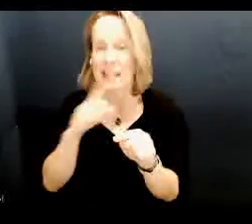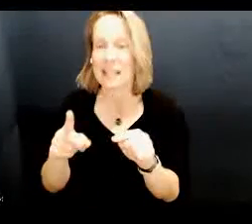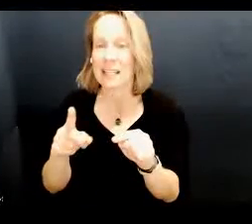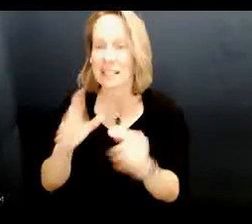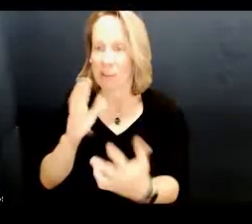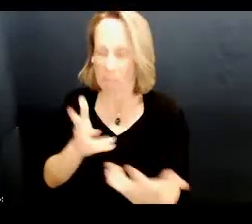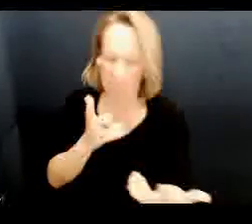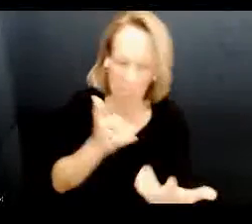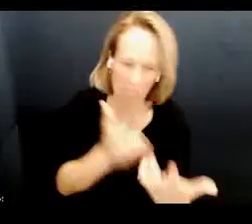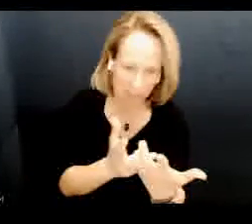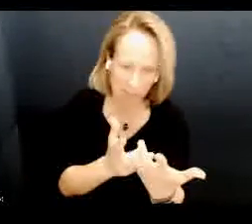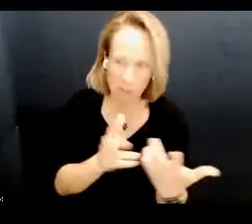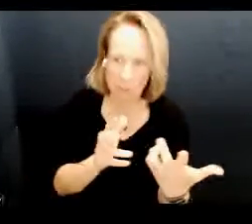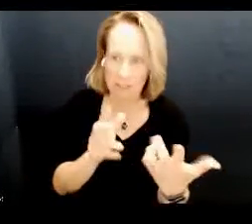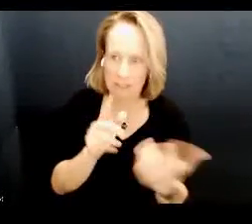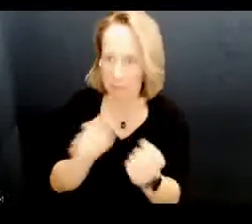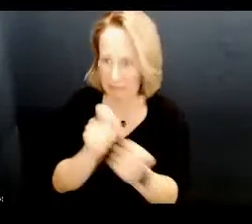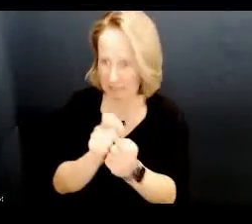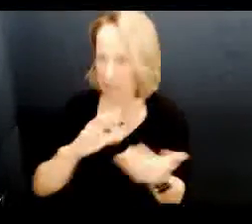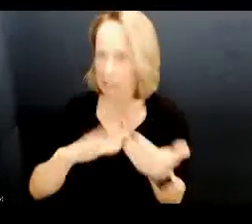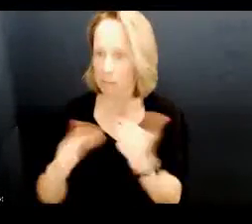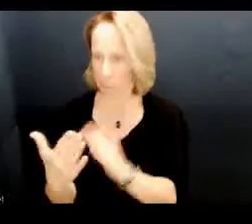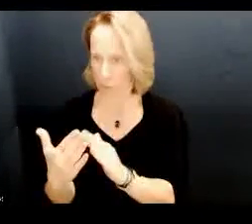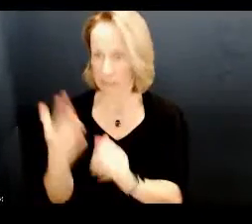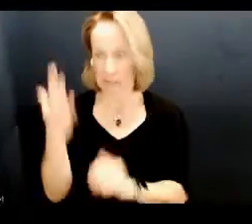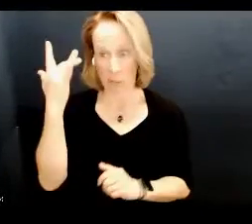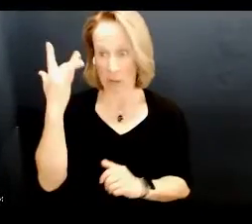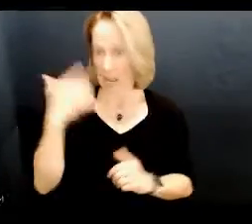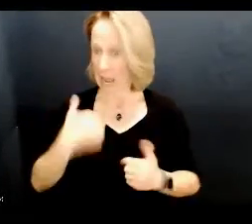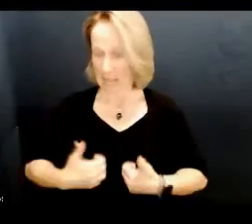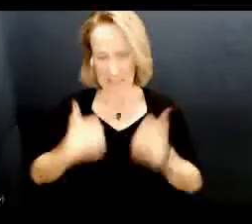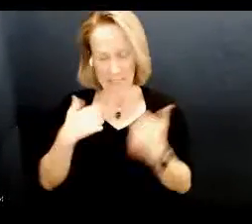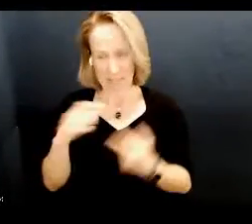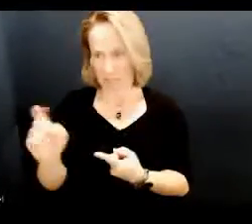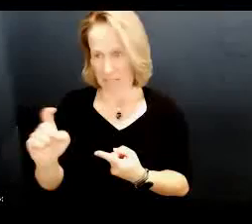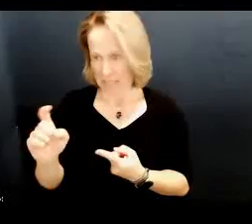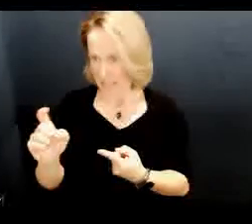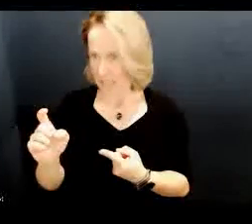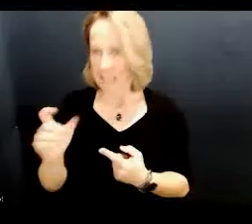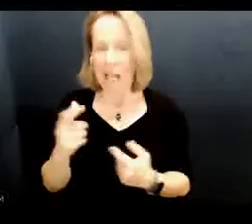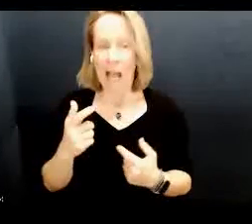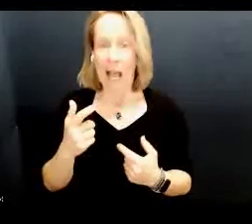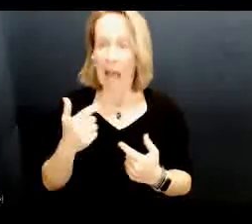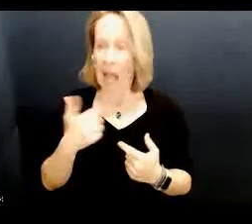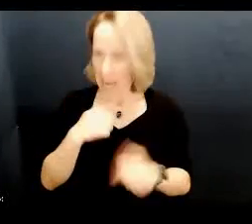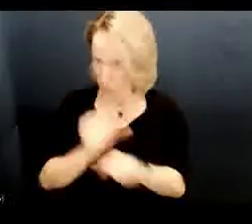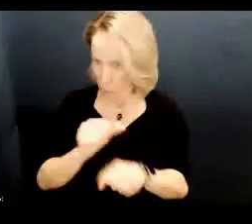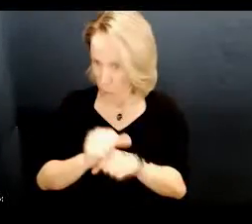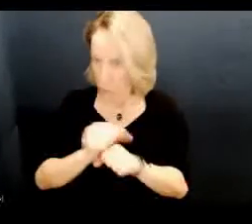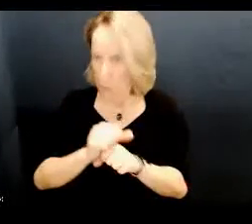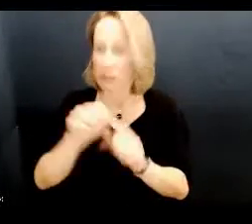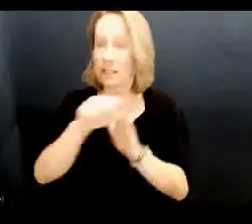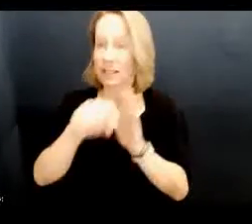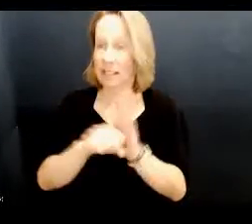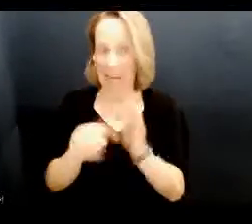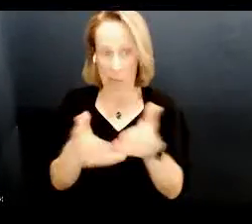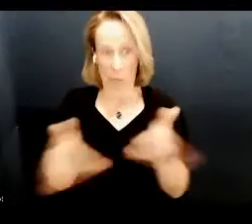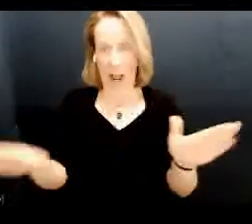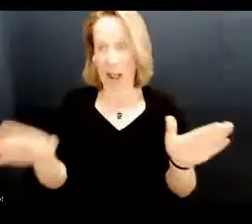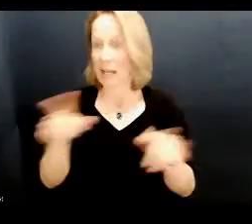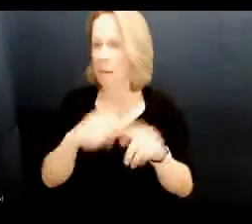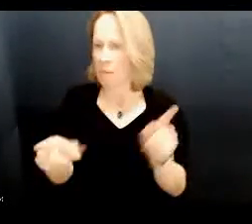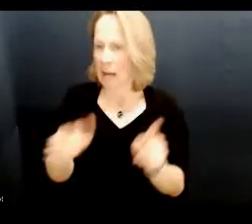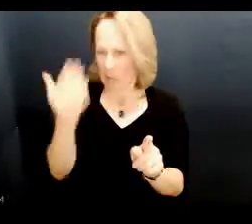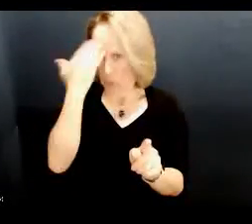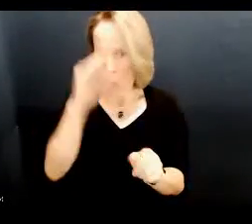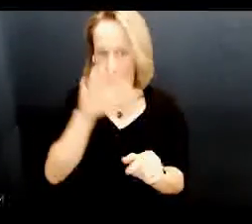Because I am based in Phoenix, I work statewide, of course, but I'm not going to know all of the nuances of your